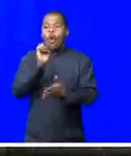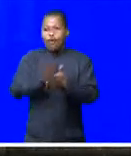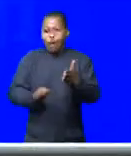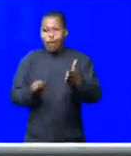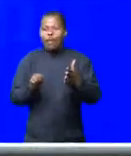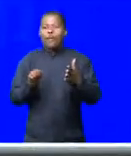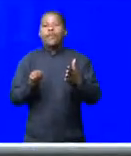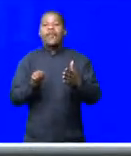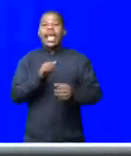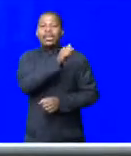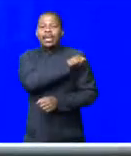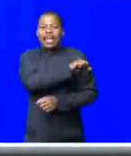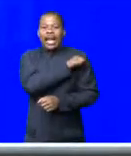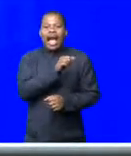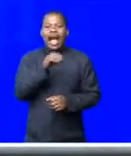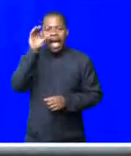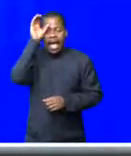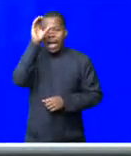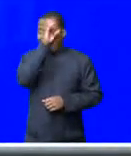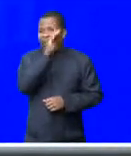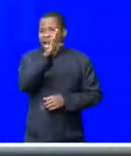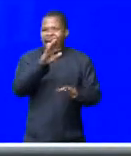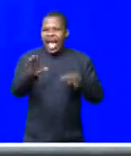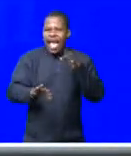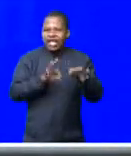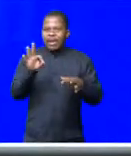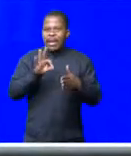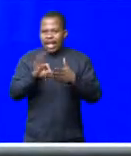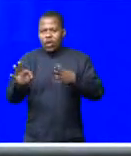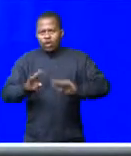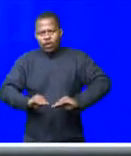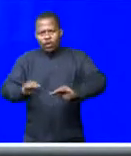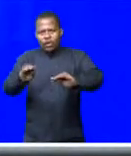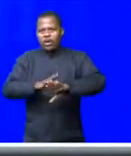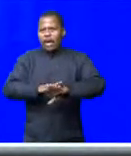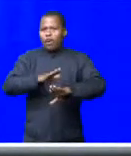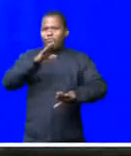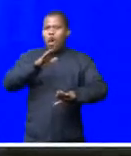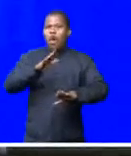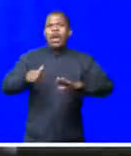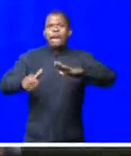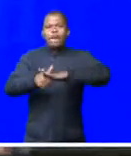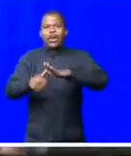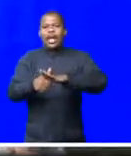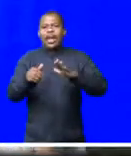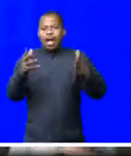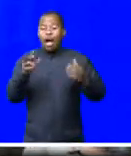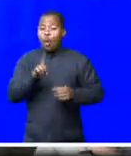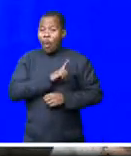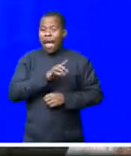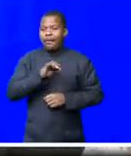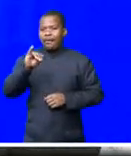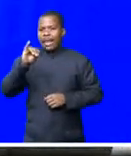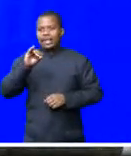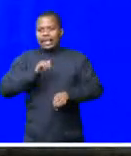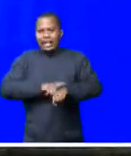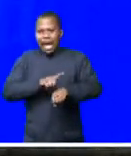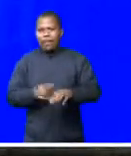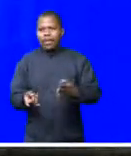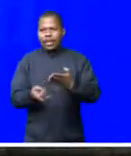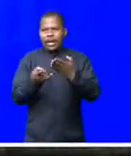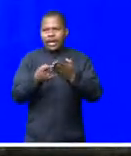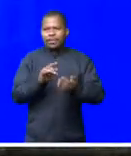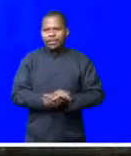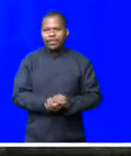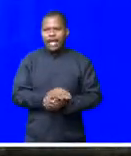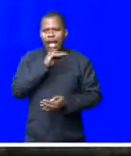letifundo betibaluleke kangakanani kakhulu kanti njengoba basanika lusito lokuqala lapha eveni. We have an ABCDE approach,